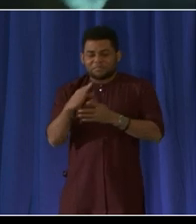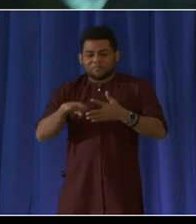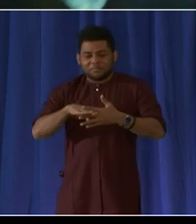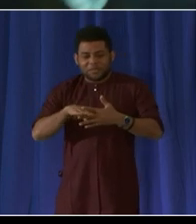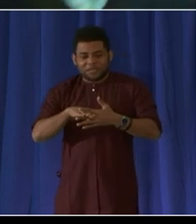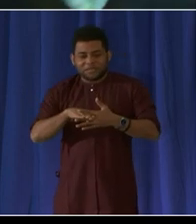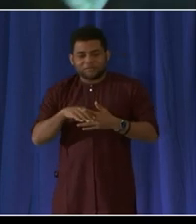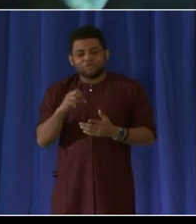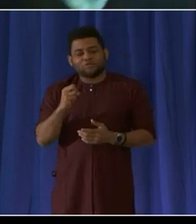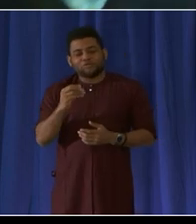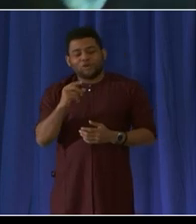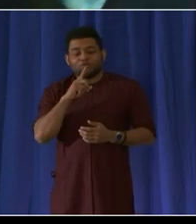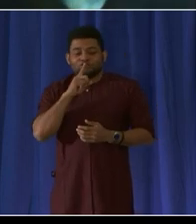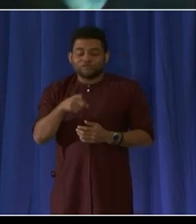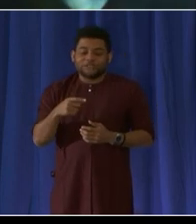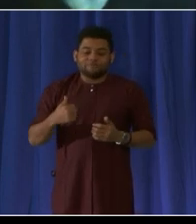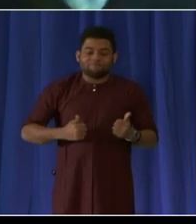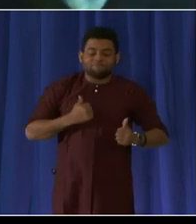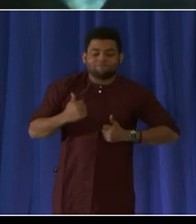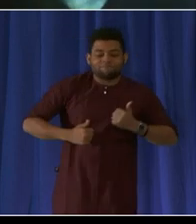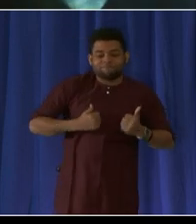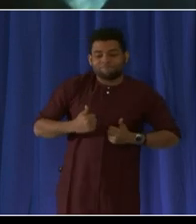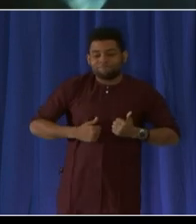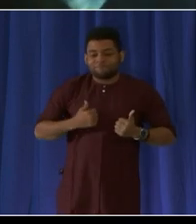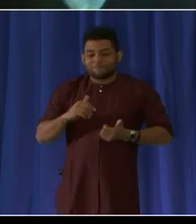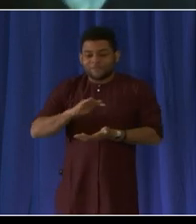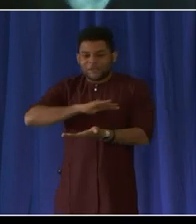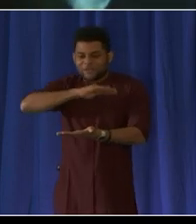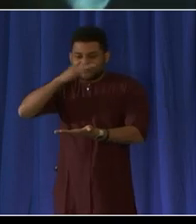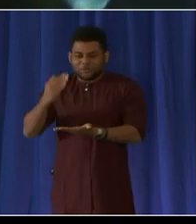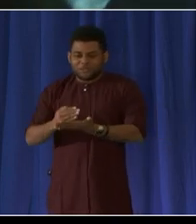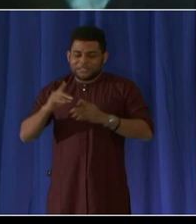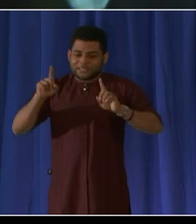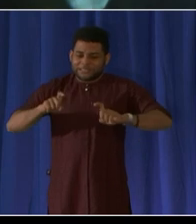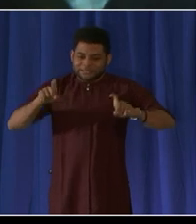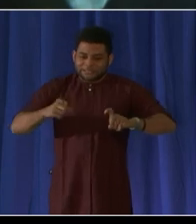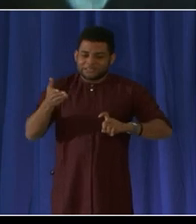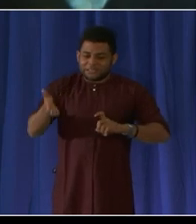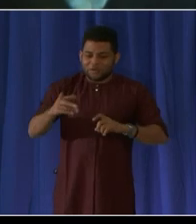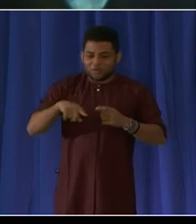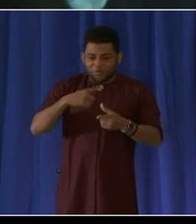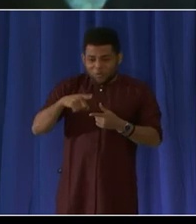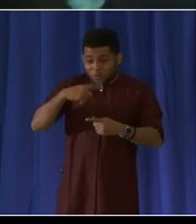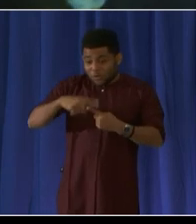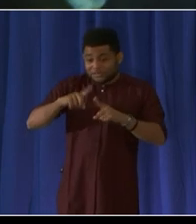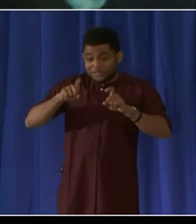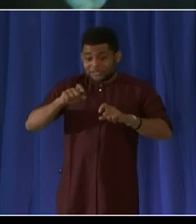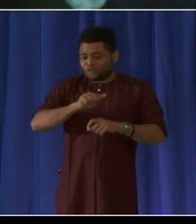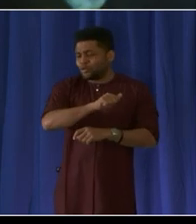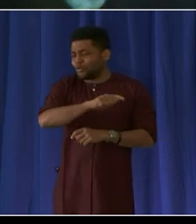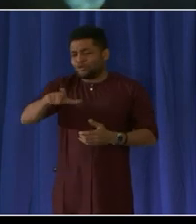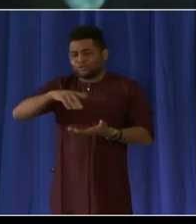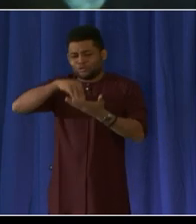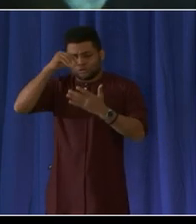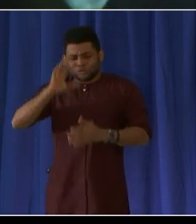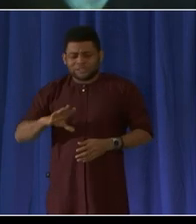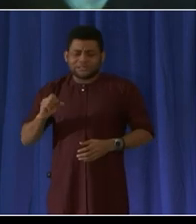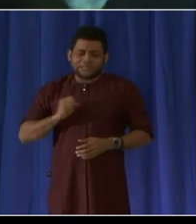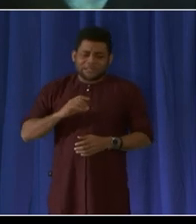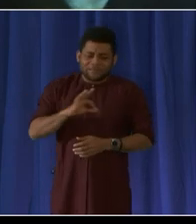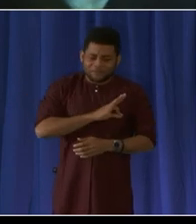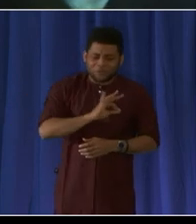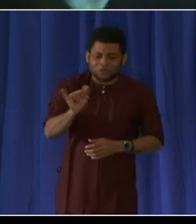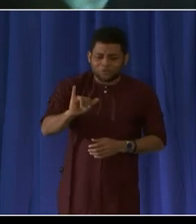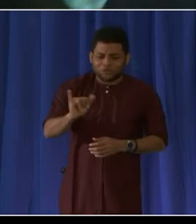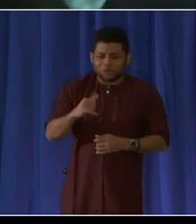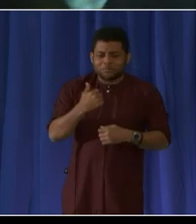So we have a very robust inventory of tests so that we are able to test all students and staff and